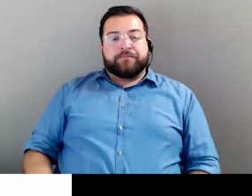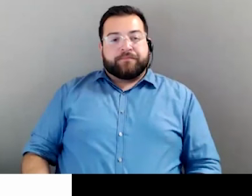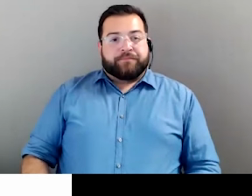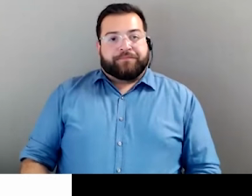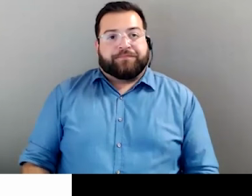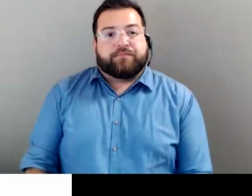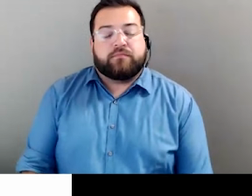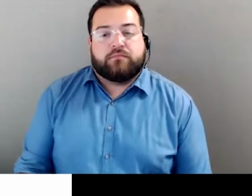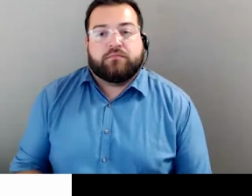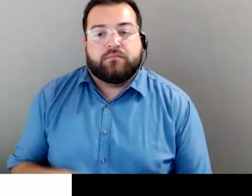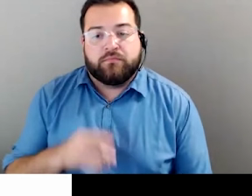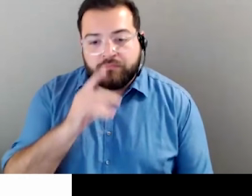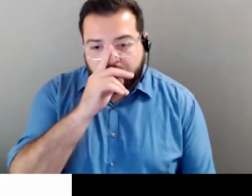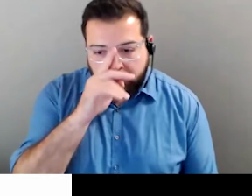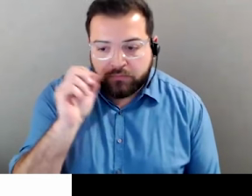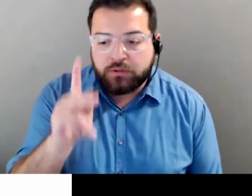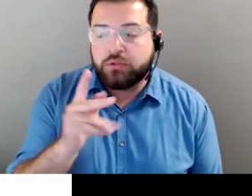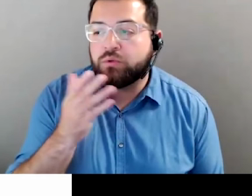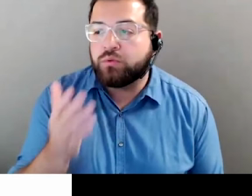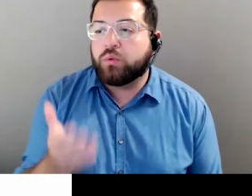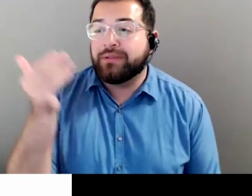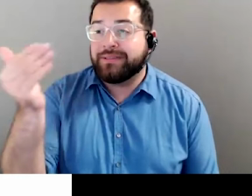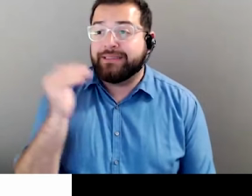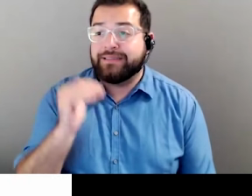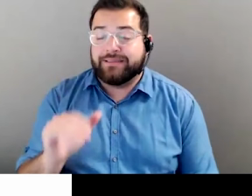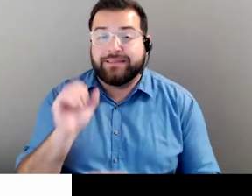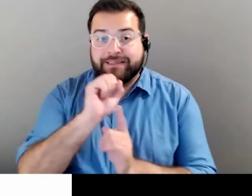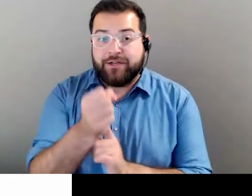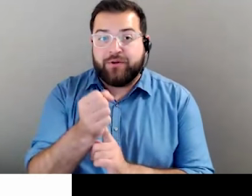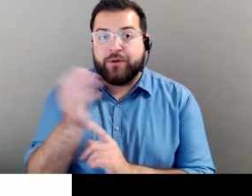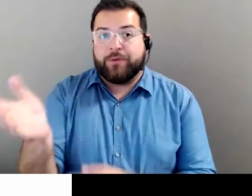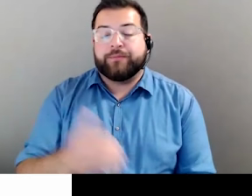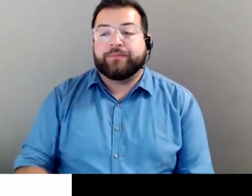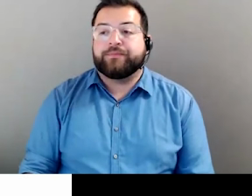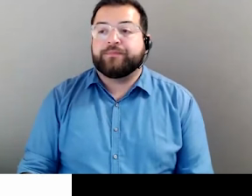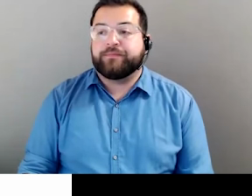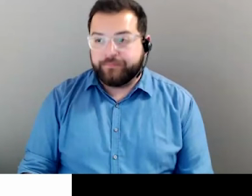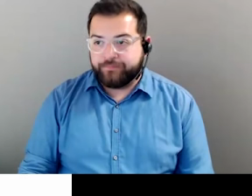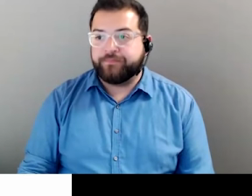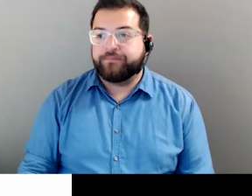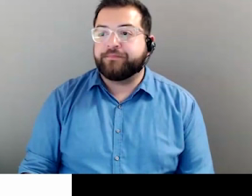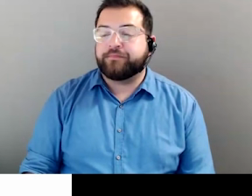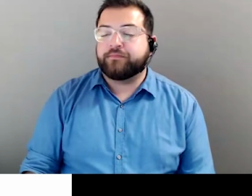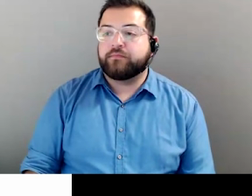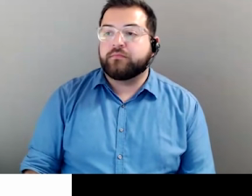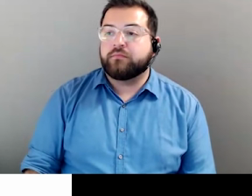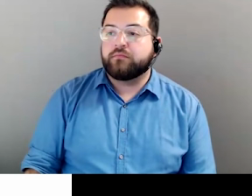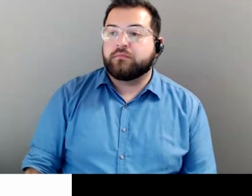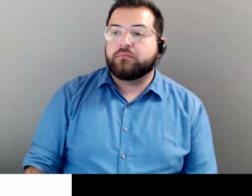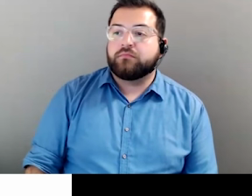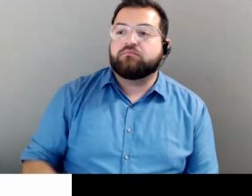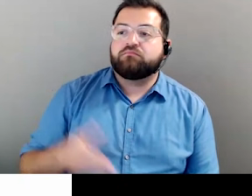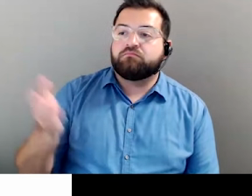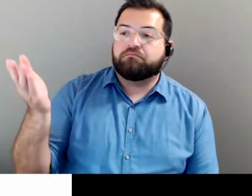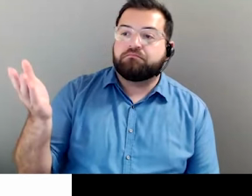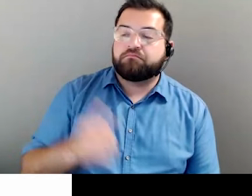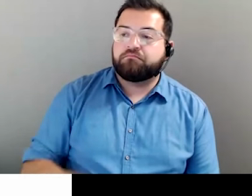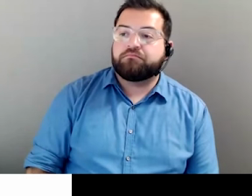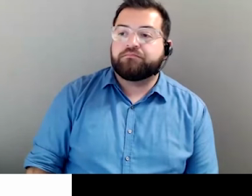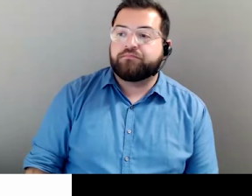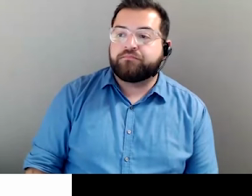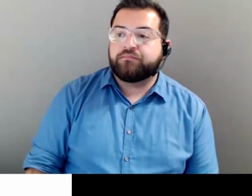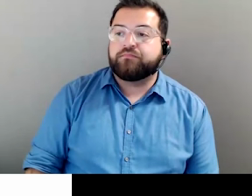All right, so the next one is a student approaches her professor, Dr. Johnson, after class. She informs